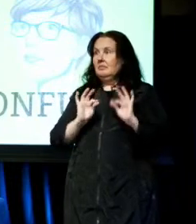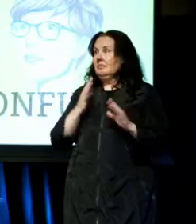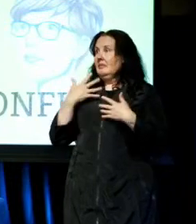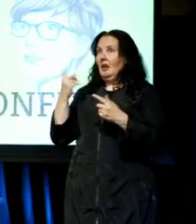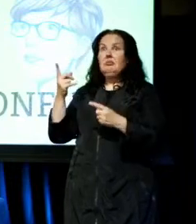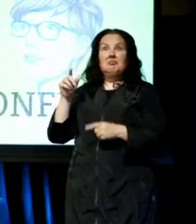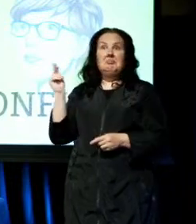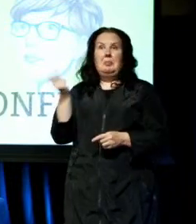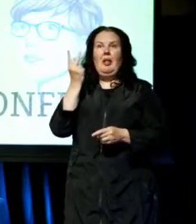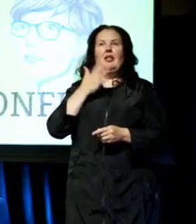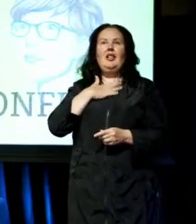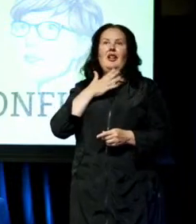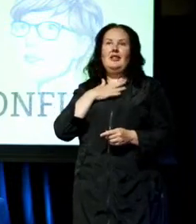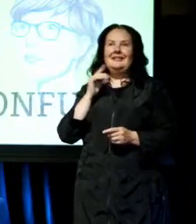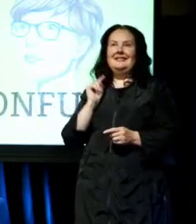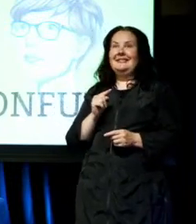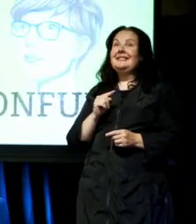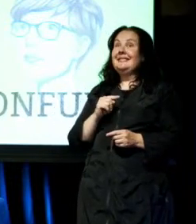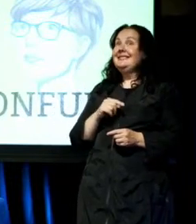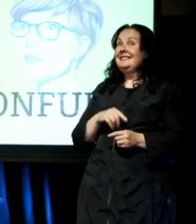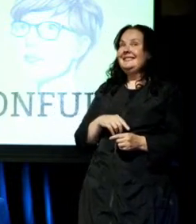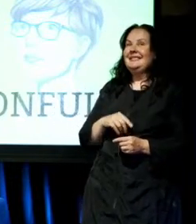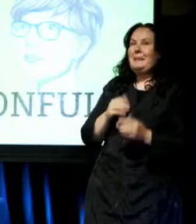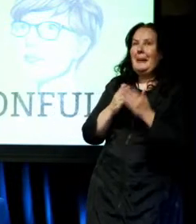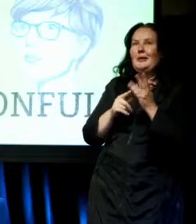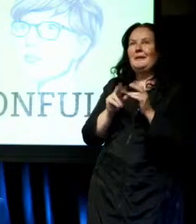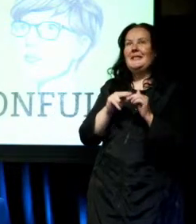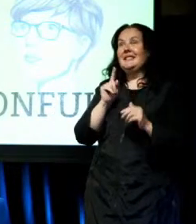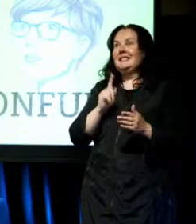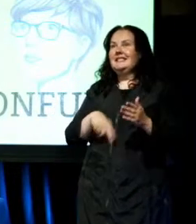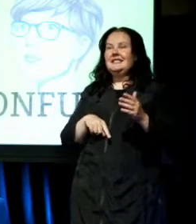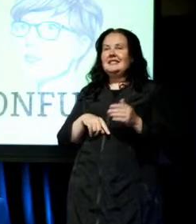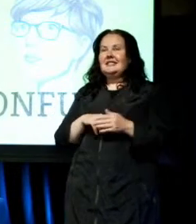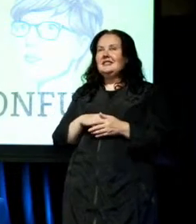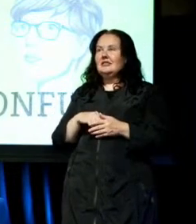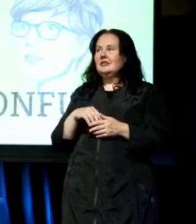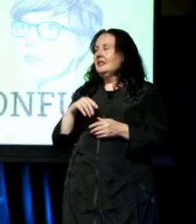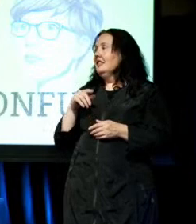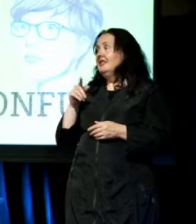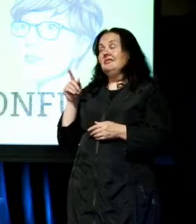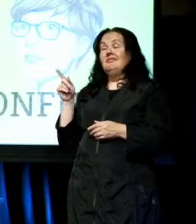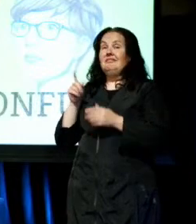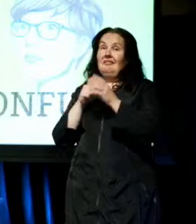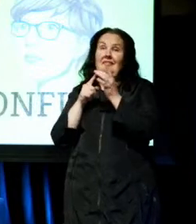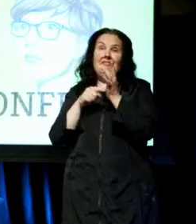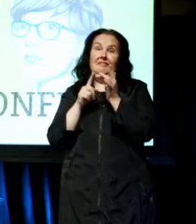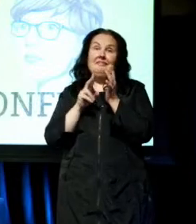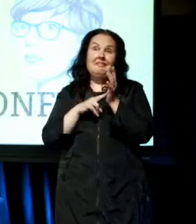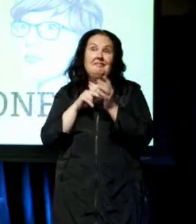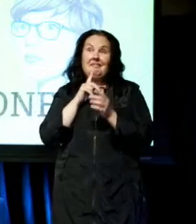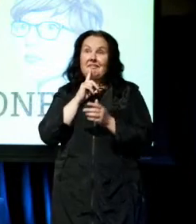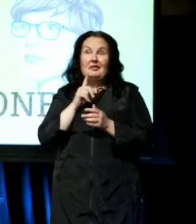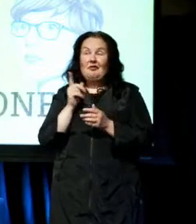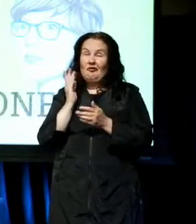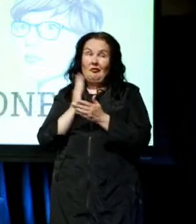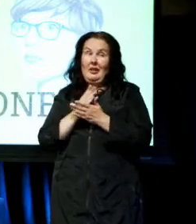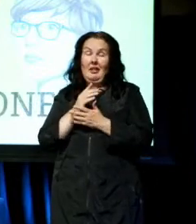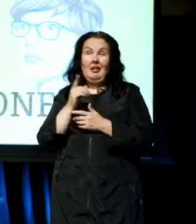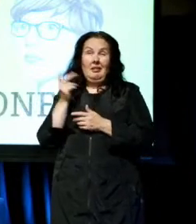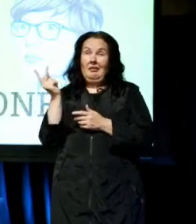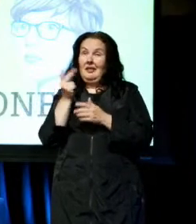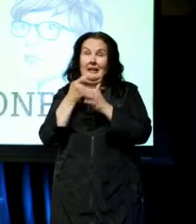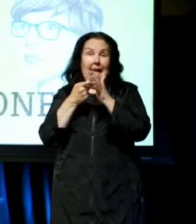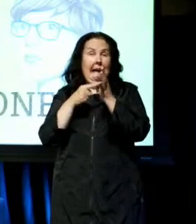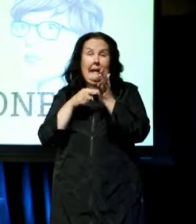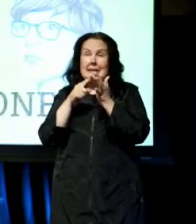And they liked it. They liked parts of it. They really liked it. They were raving about you a lot, yeah. Like backstage. But yeah. I basically